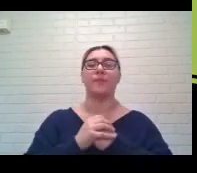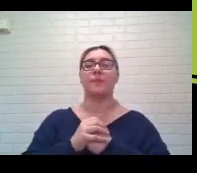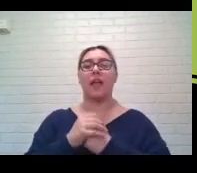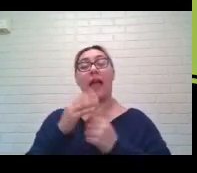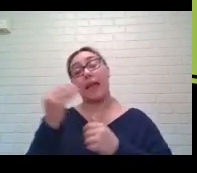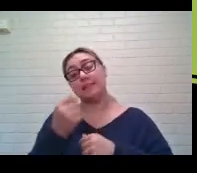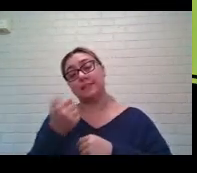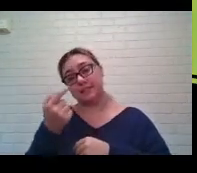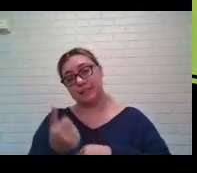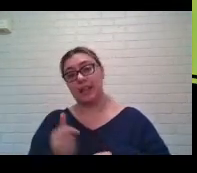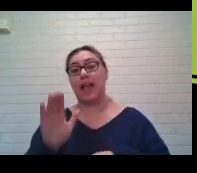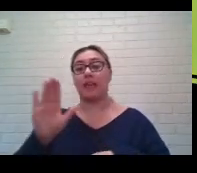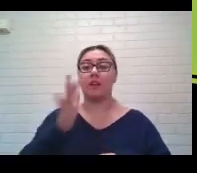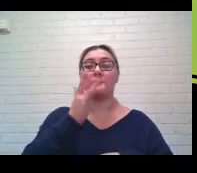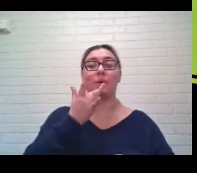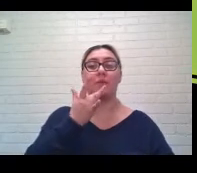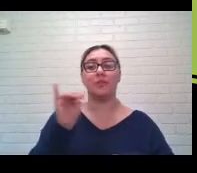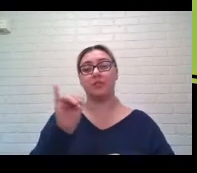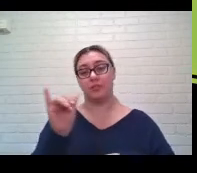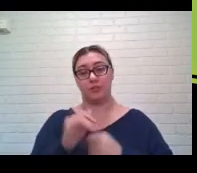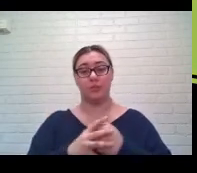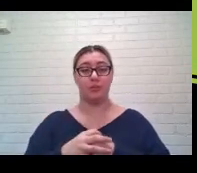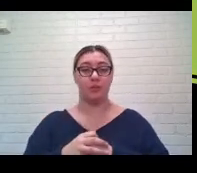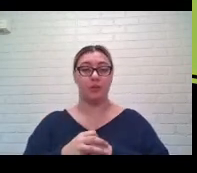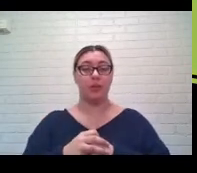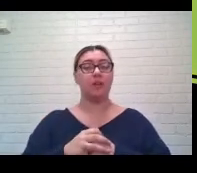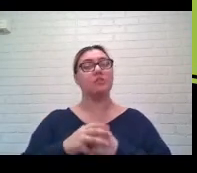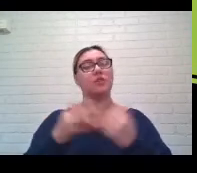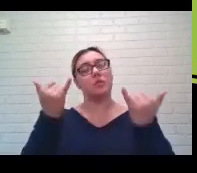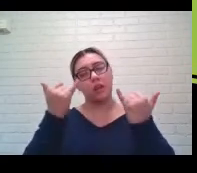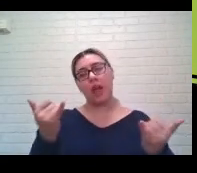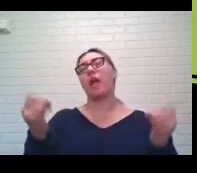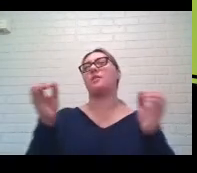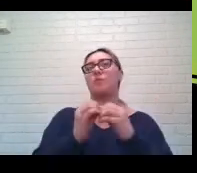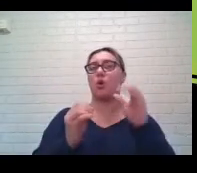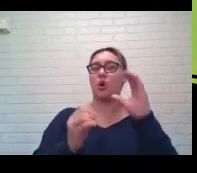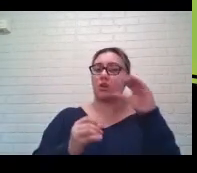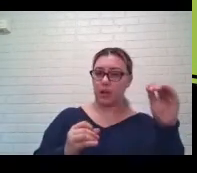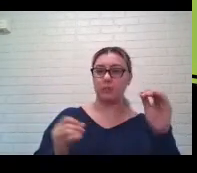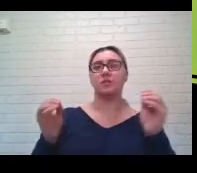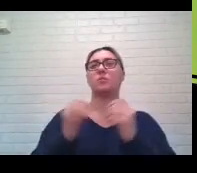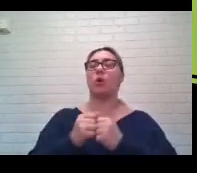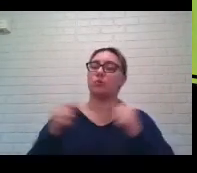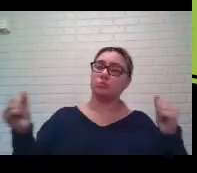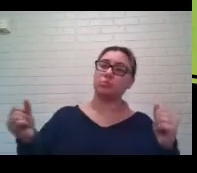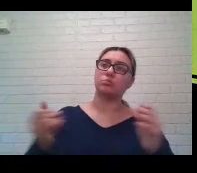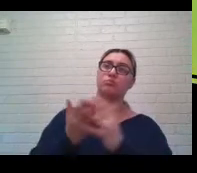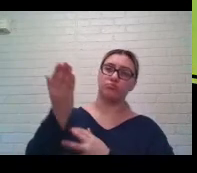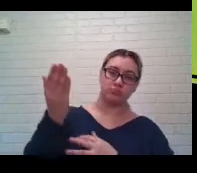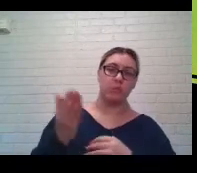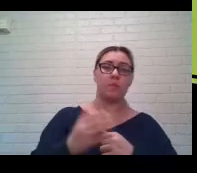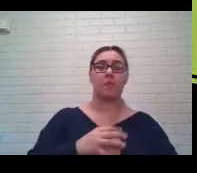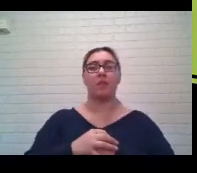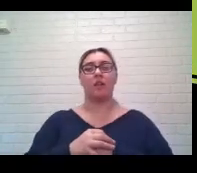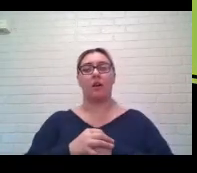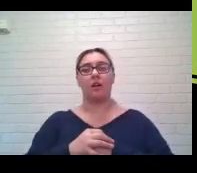well. So we see more and more organizations or governmental bodies pushing